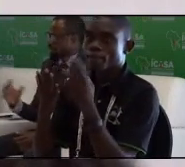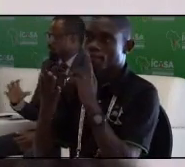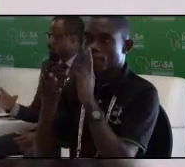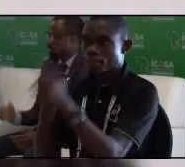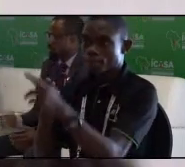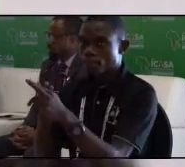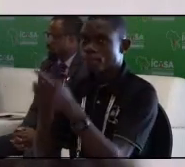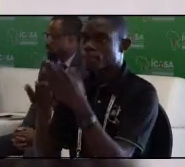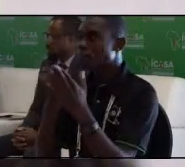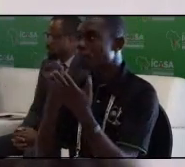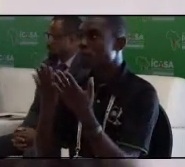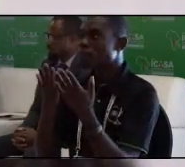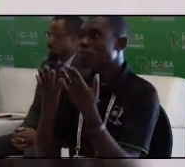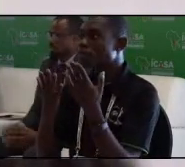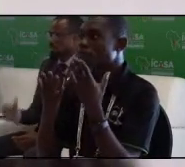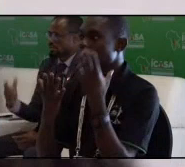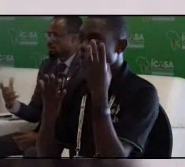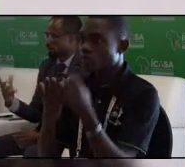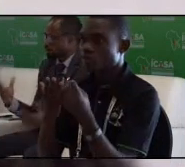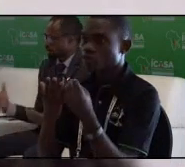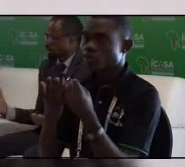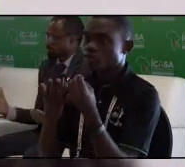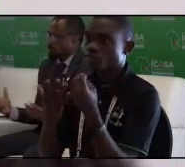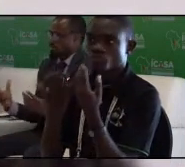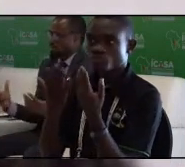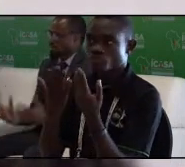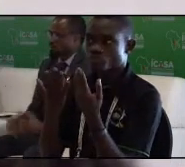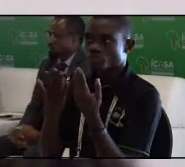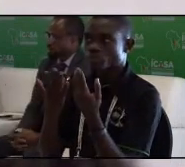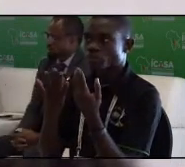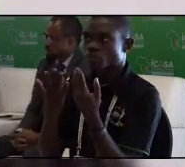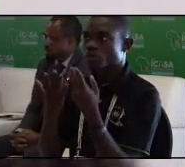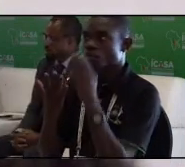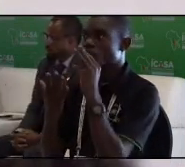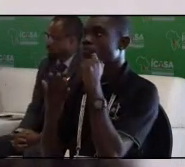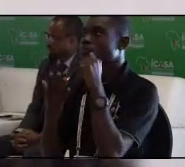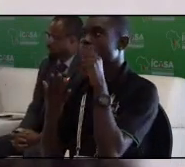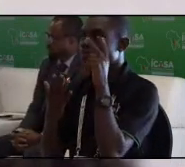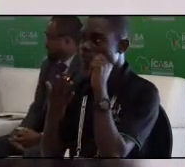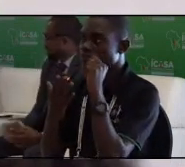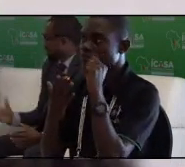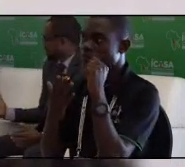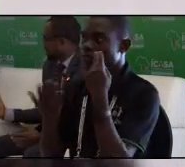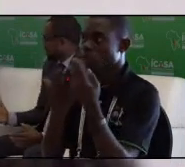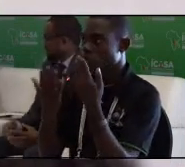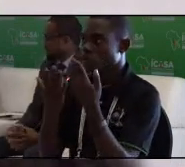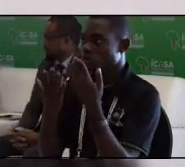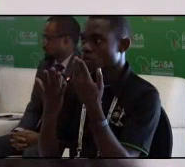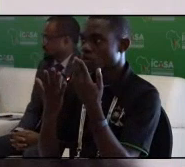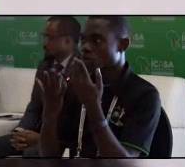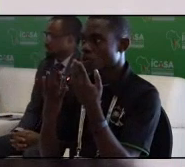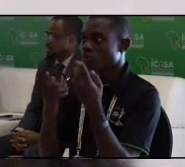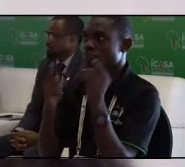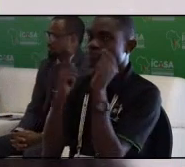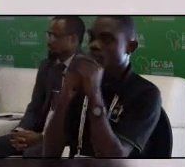to reporting lines, really important that the government takes center stage. Then we have the planning. Planning is really key when you are implementing the